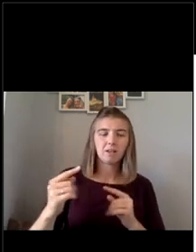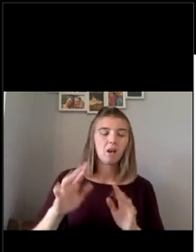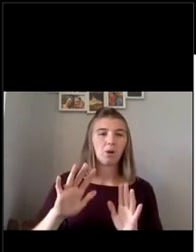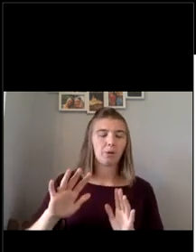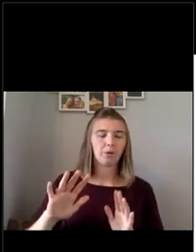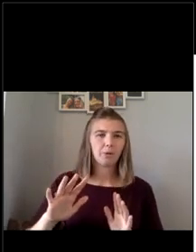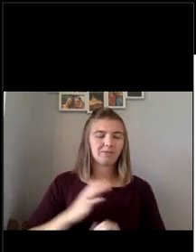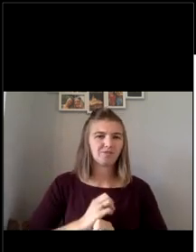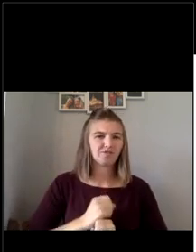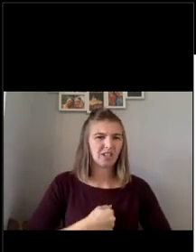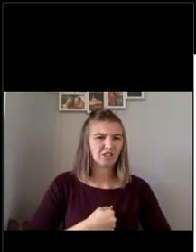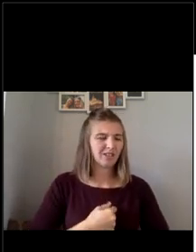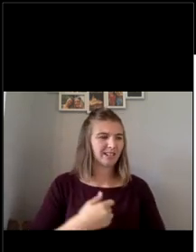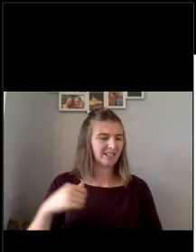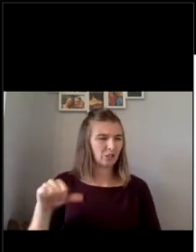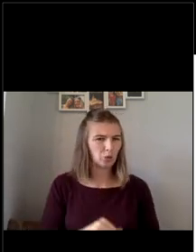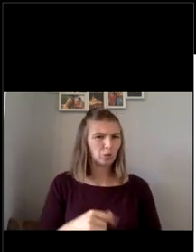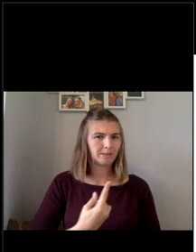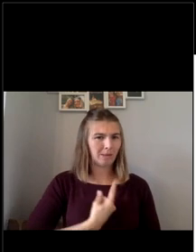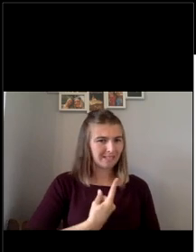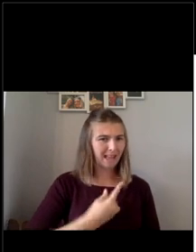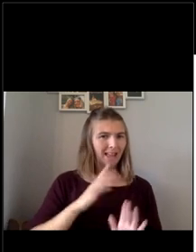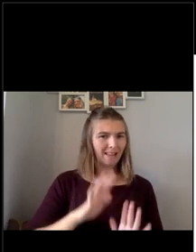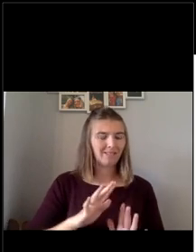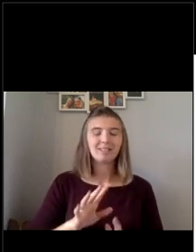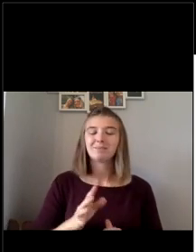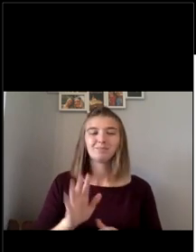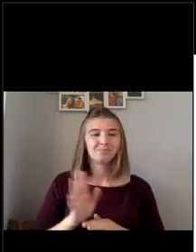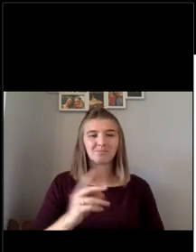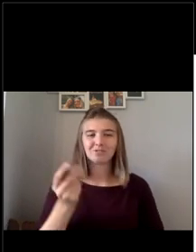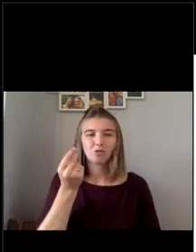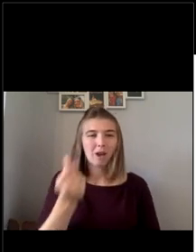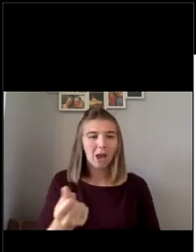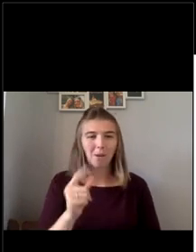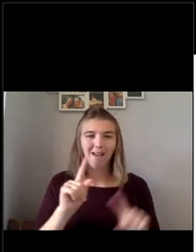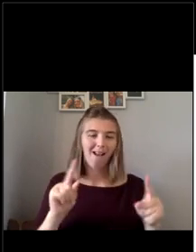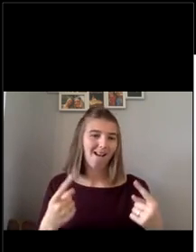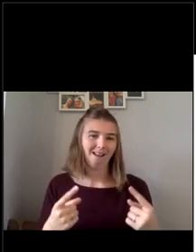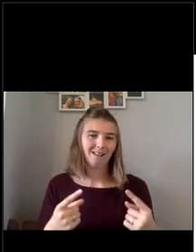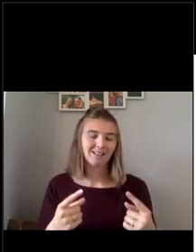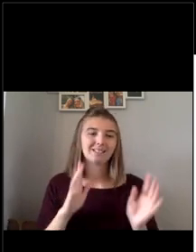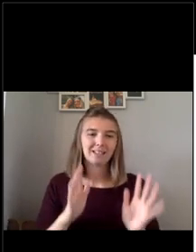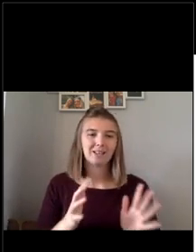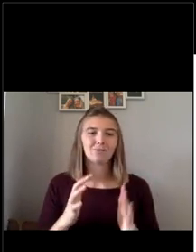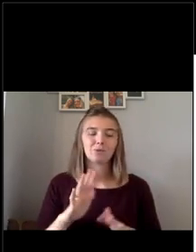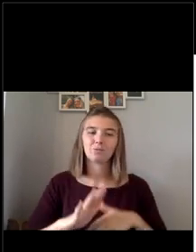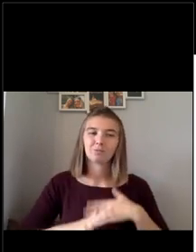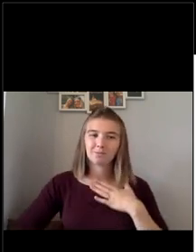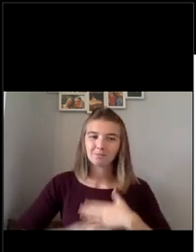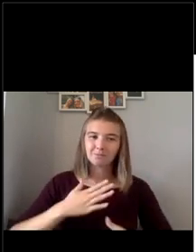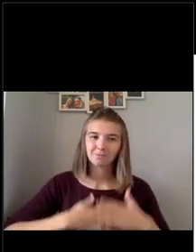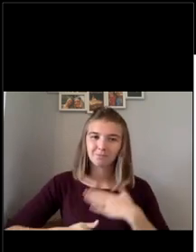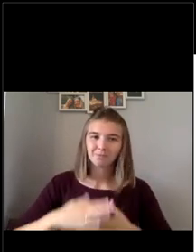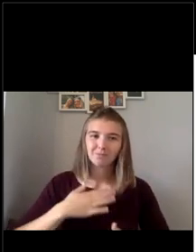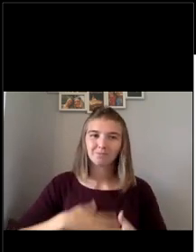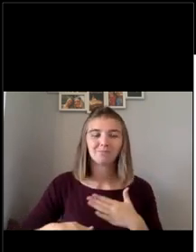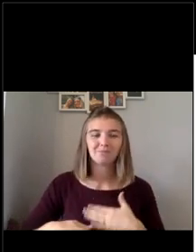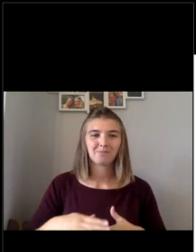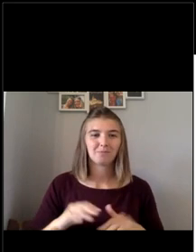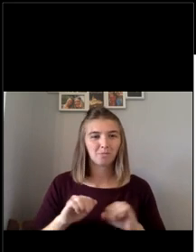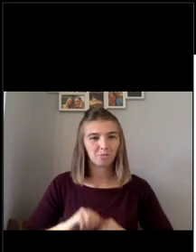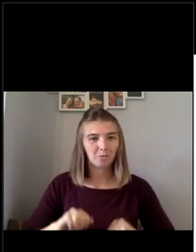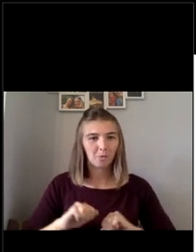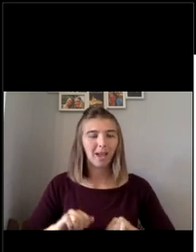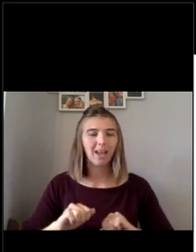tomorrow, right? This is something that will come with time. And the last thing today I wanted to touch on was